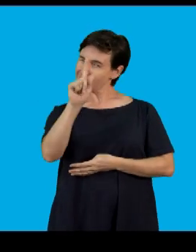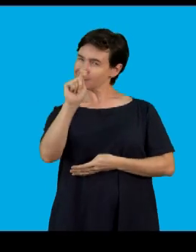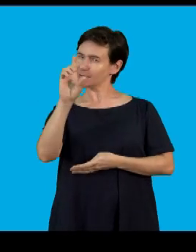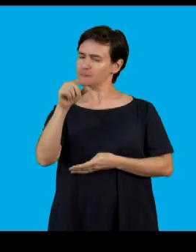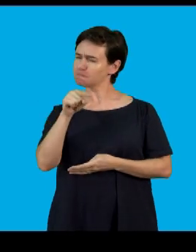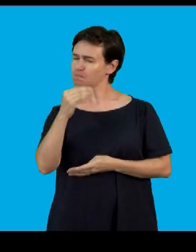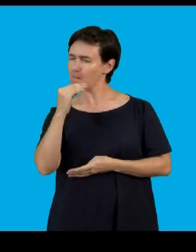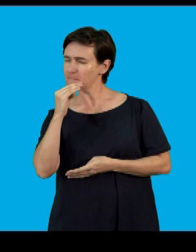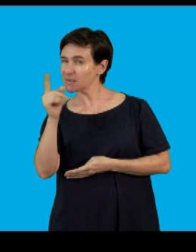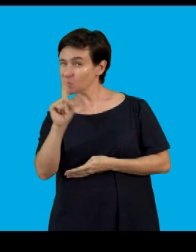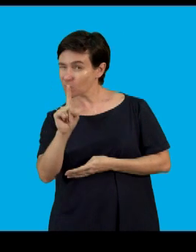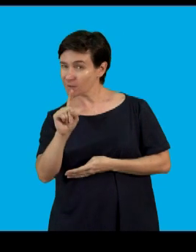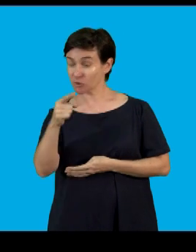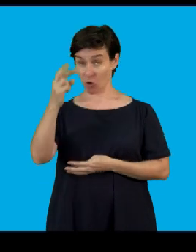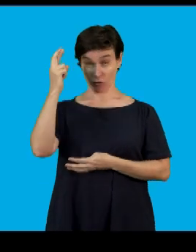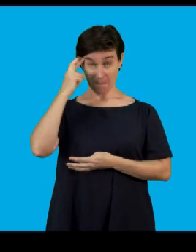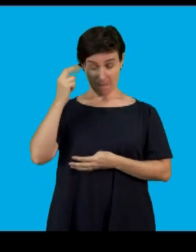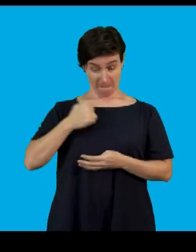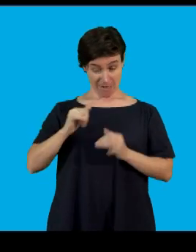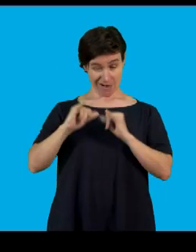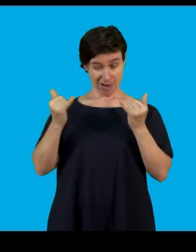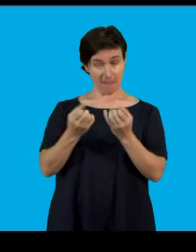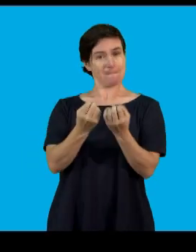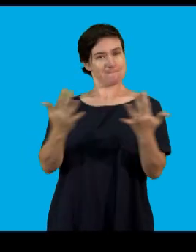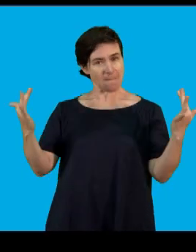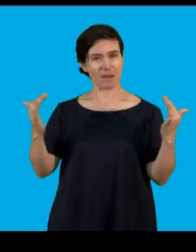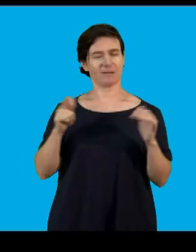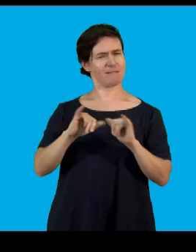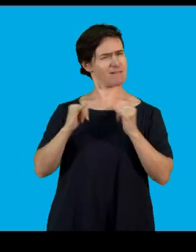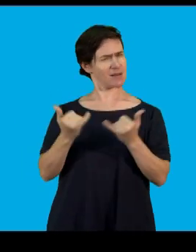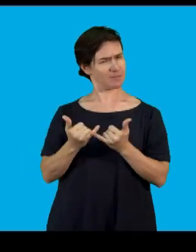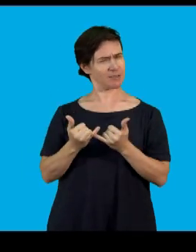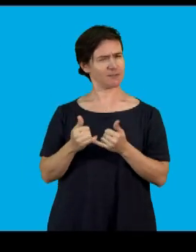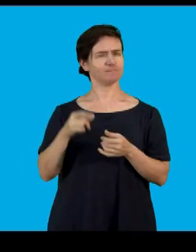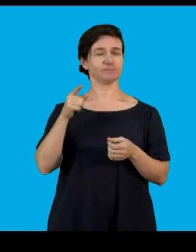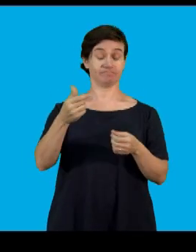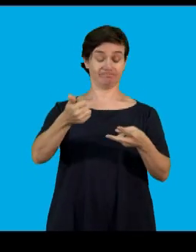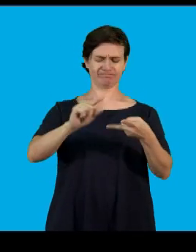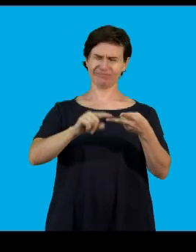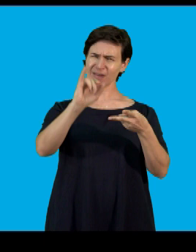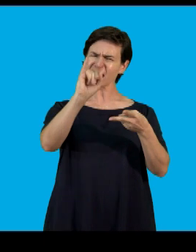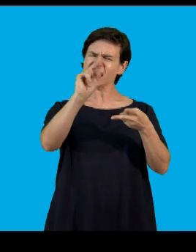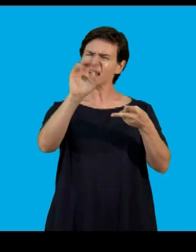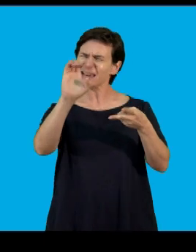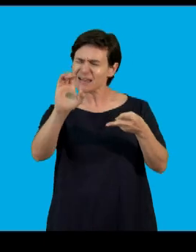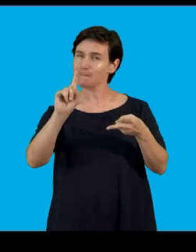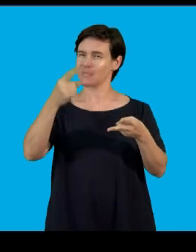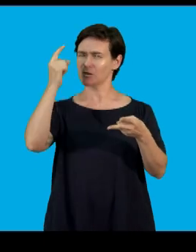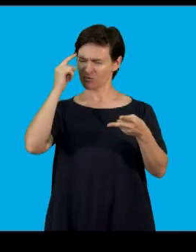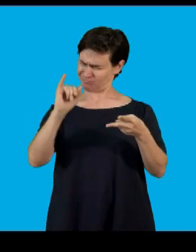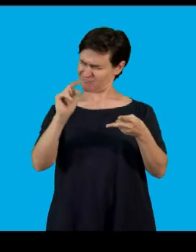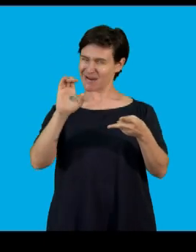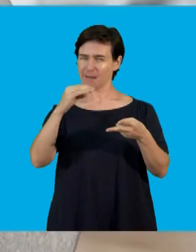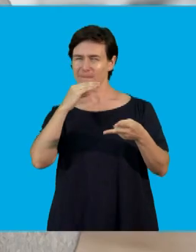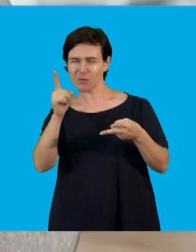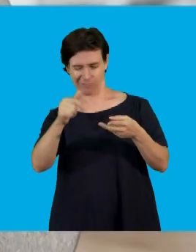form of ownership here, that this is your public company, and then what is Inc. You need to know. It's very important that you know that what do they stand for